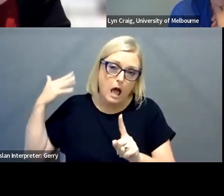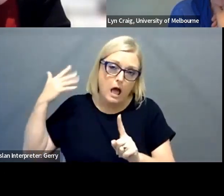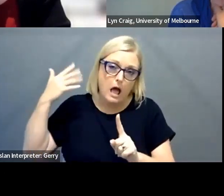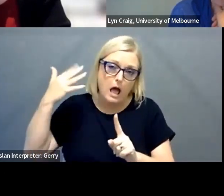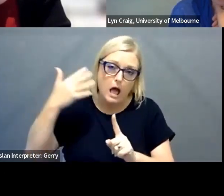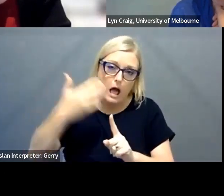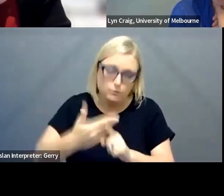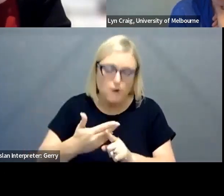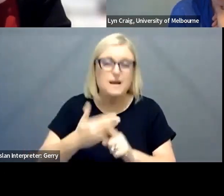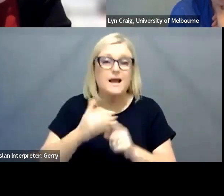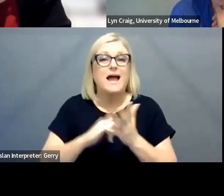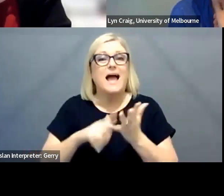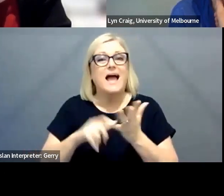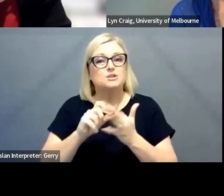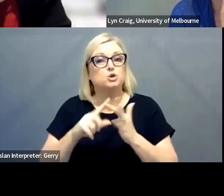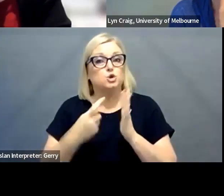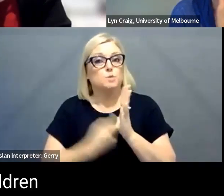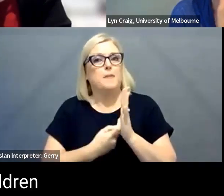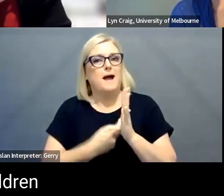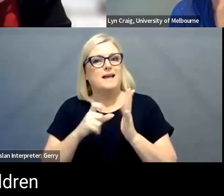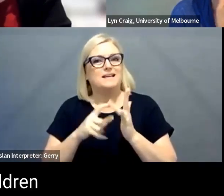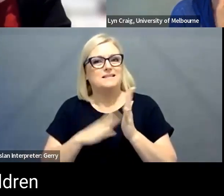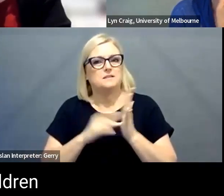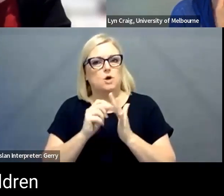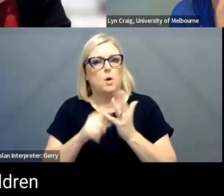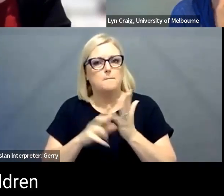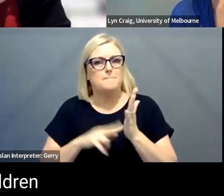this and nothing much changes, our